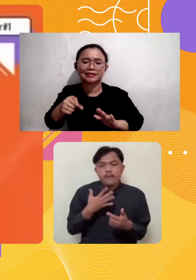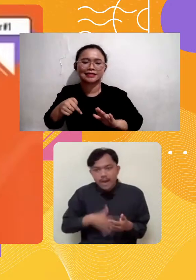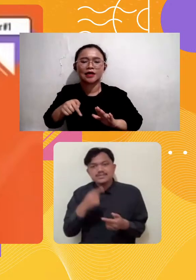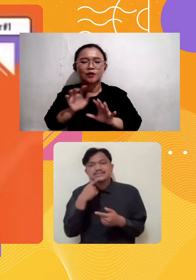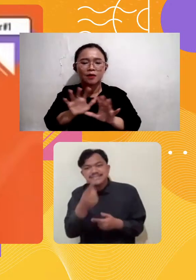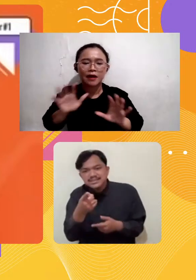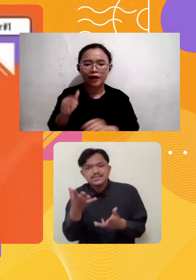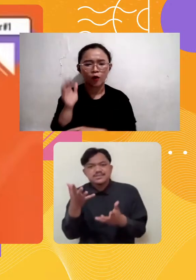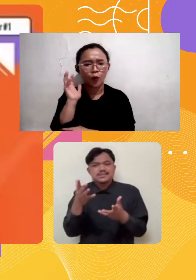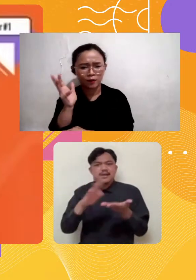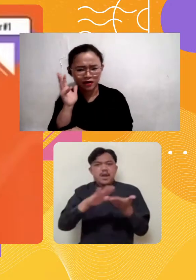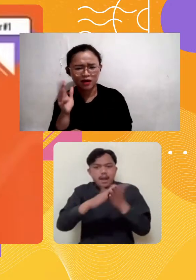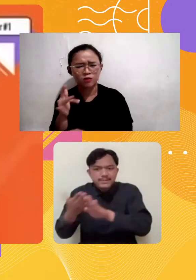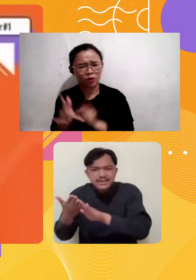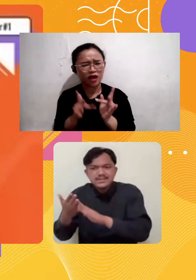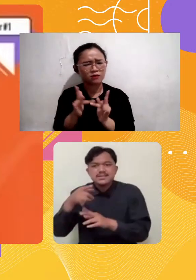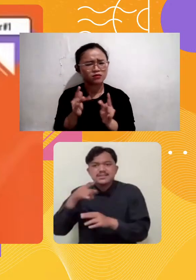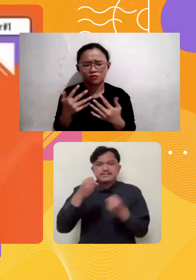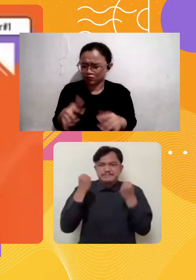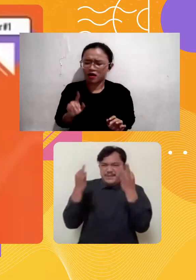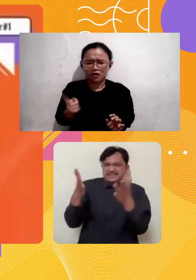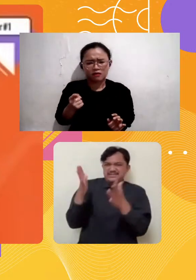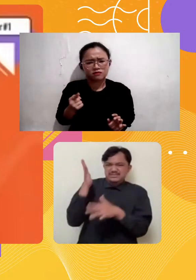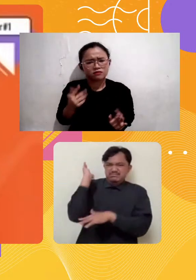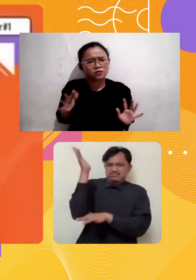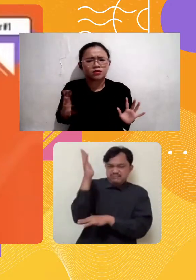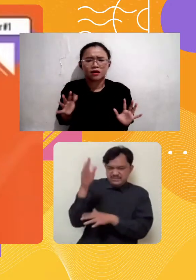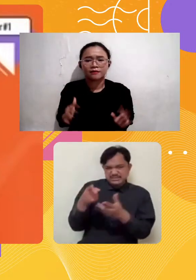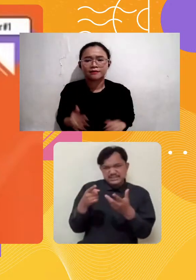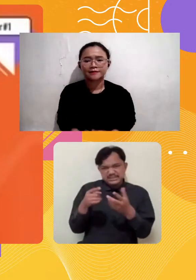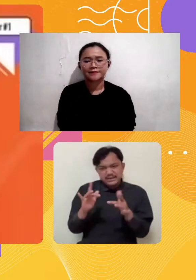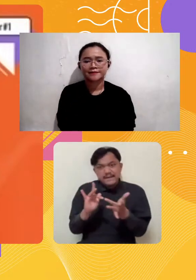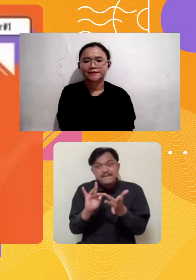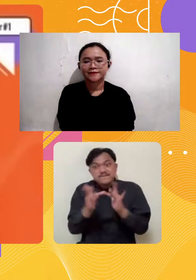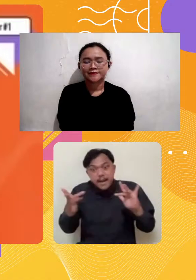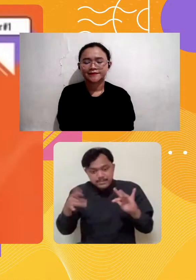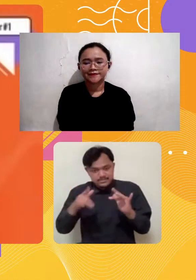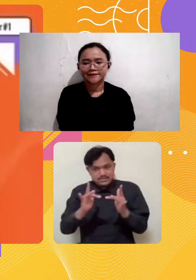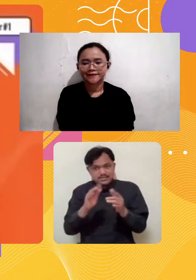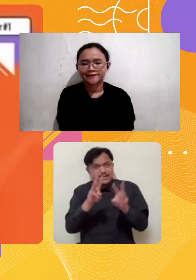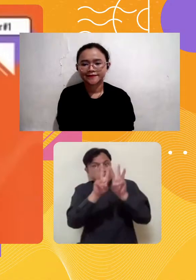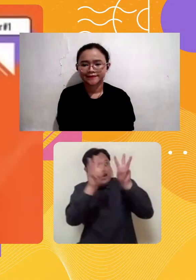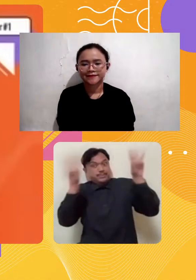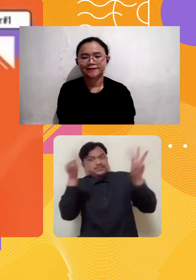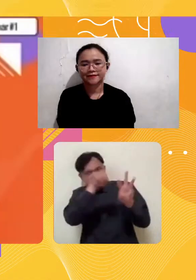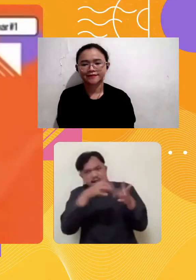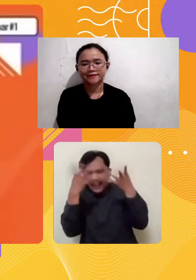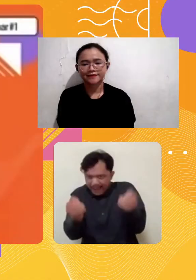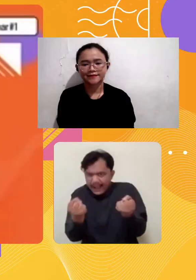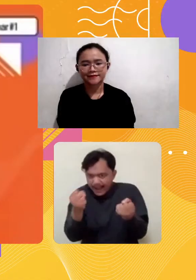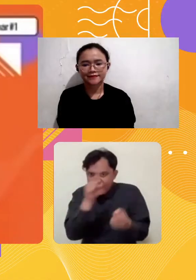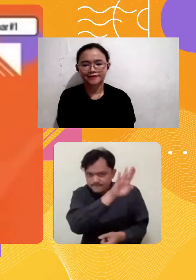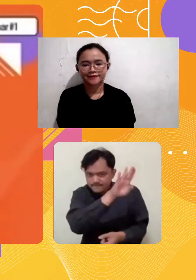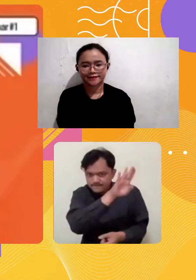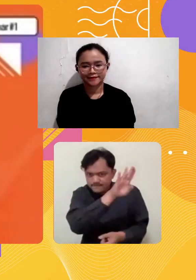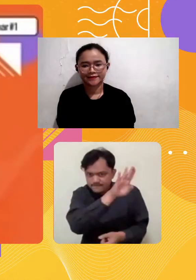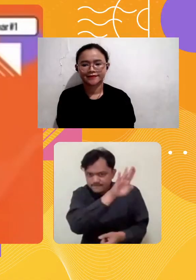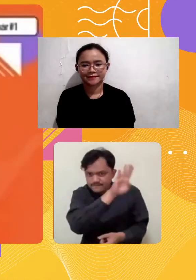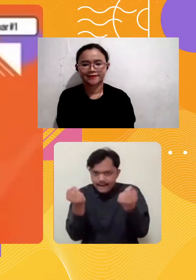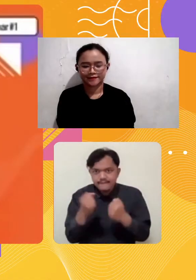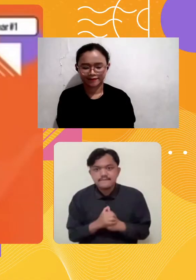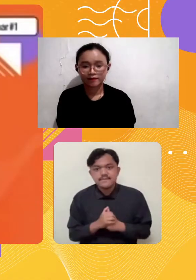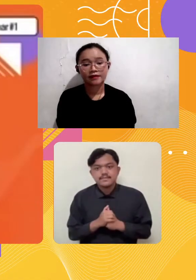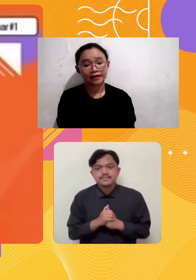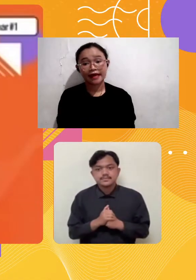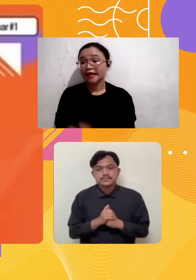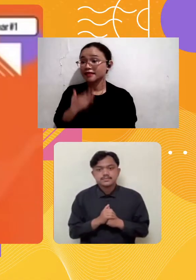webinars also. Yep, thank you. Yeah, thank you very much, Yadana, on